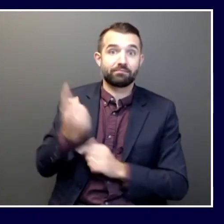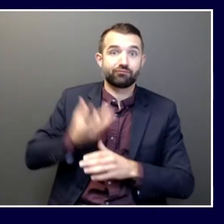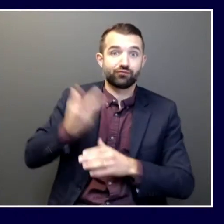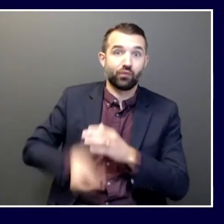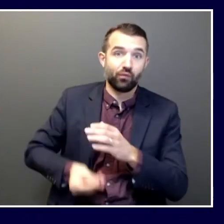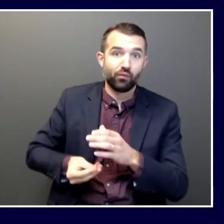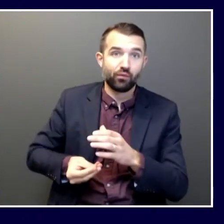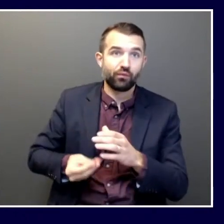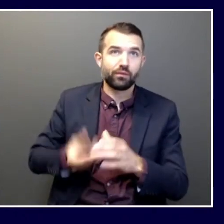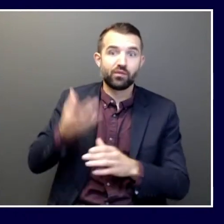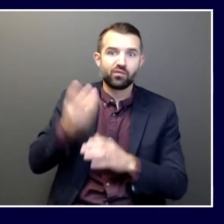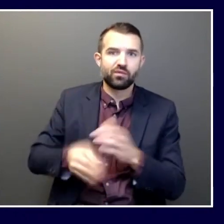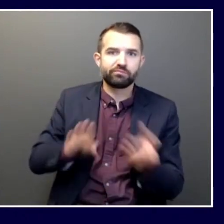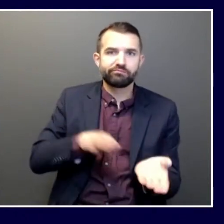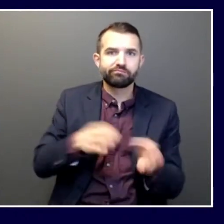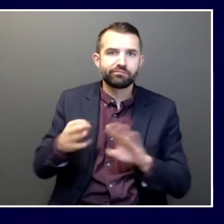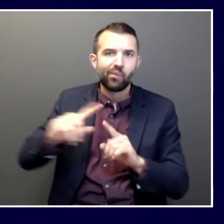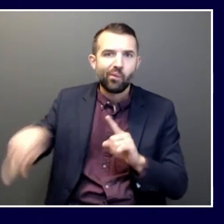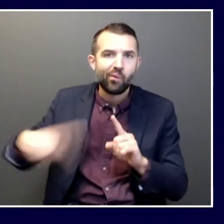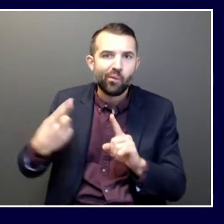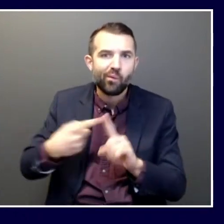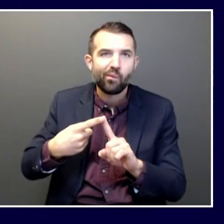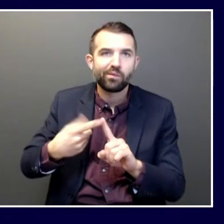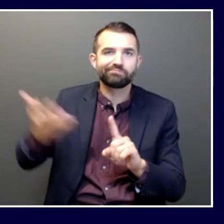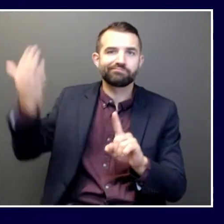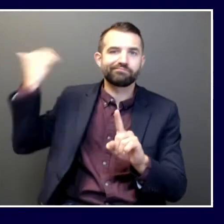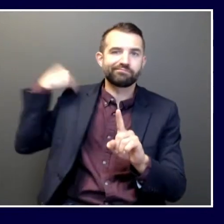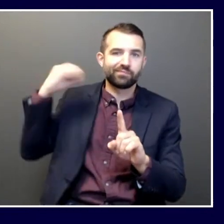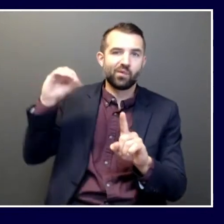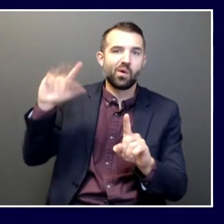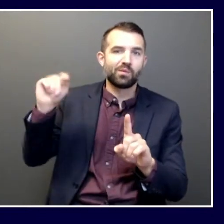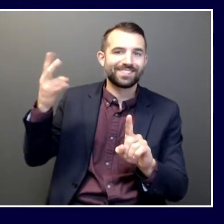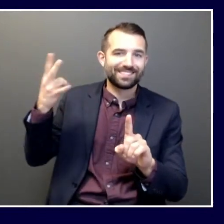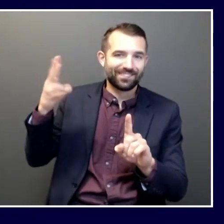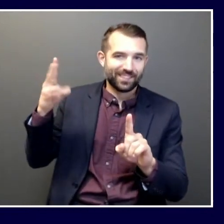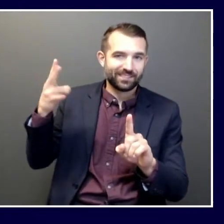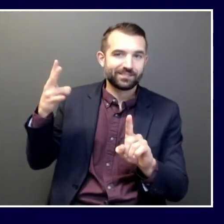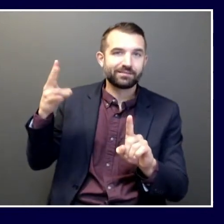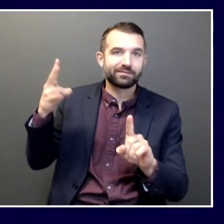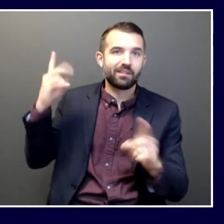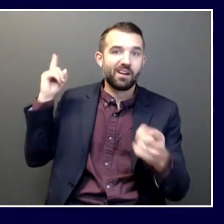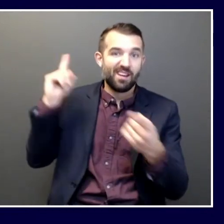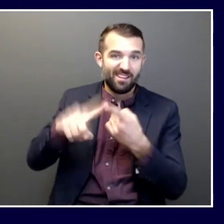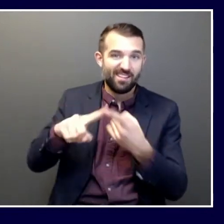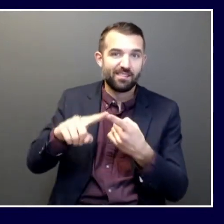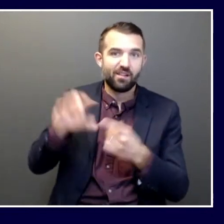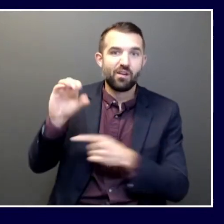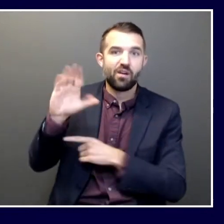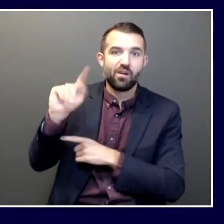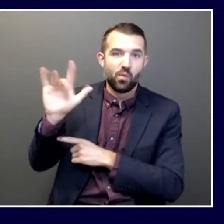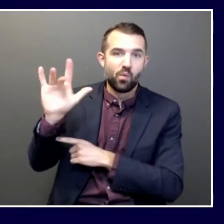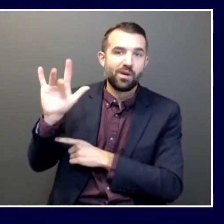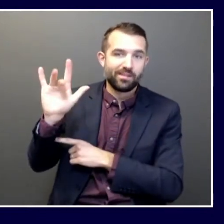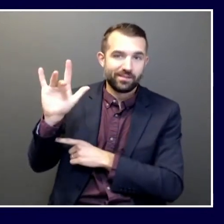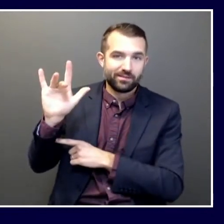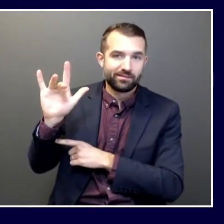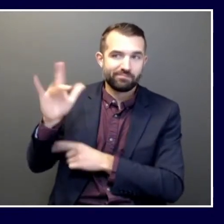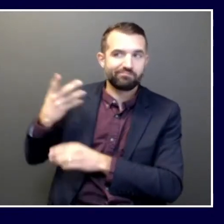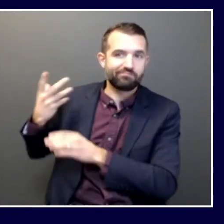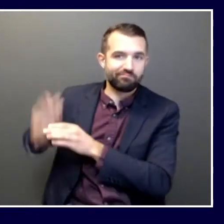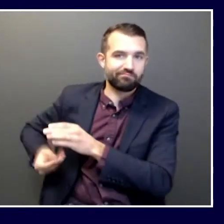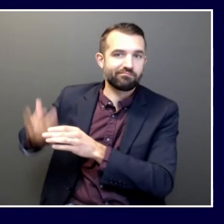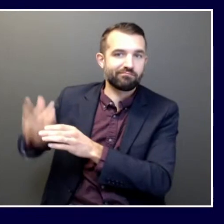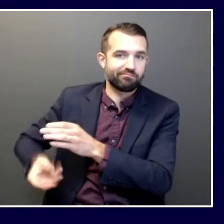between October 17th and October 25th. We'd like to take a moment to offer our